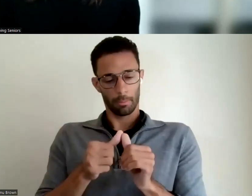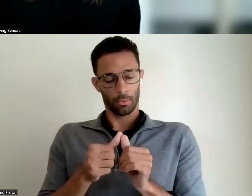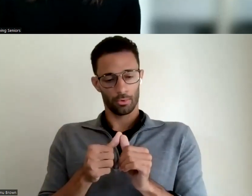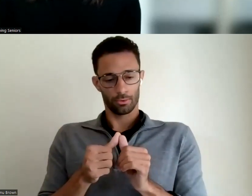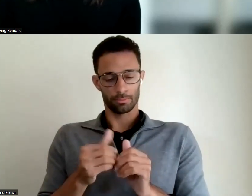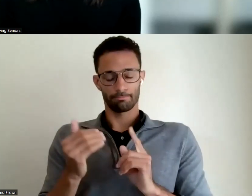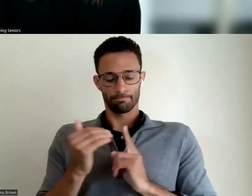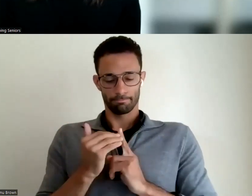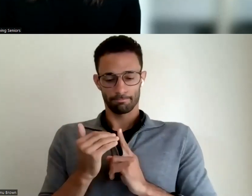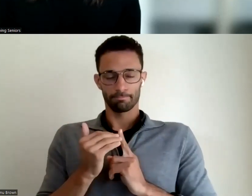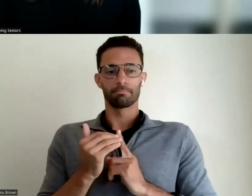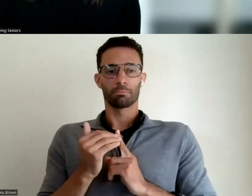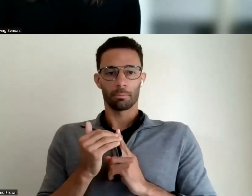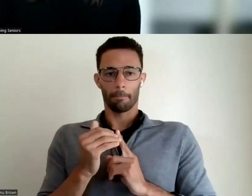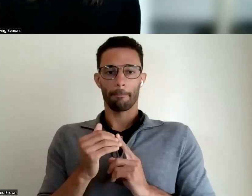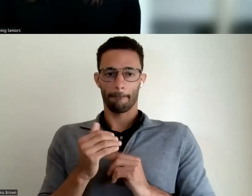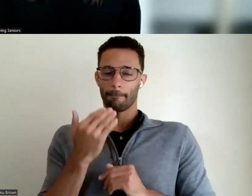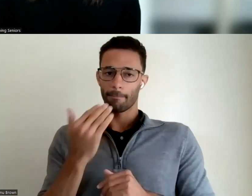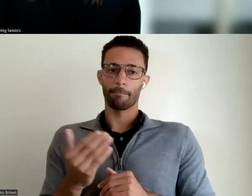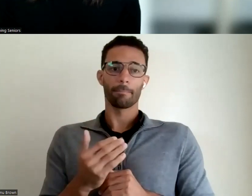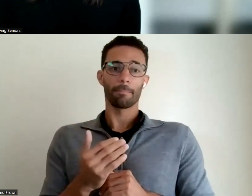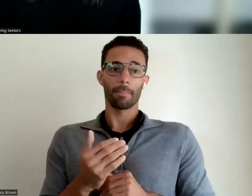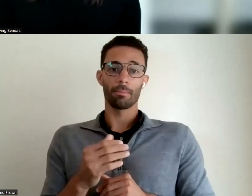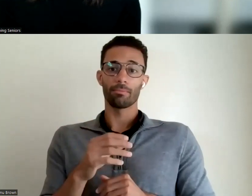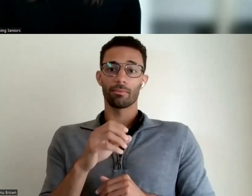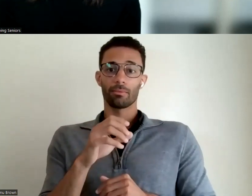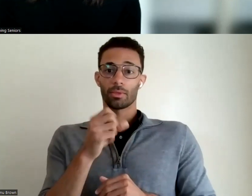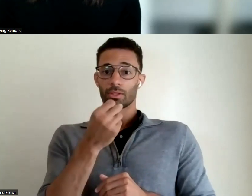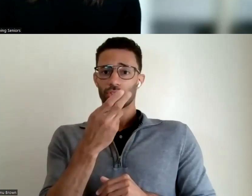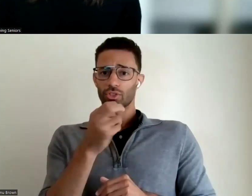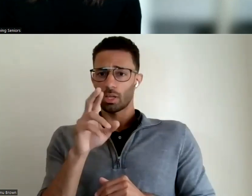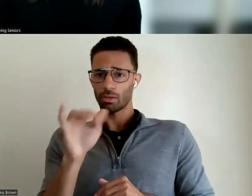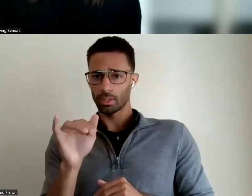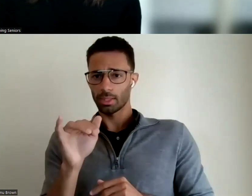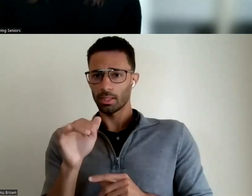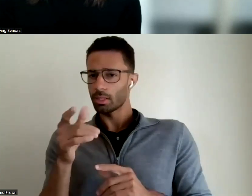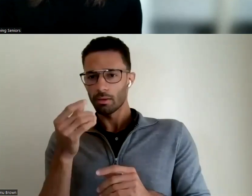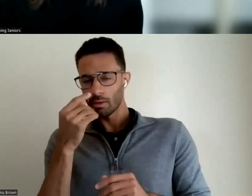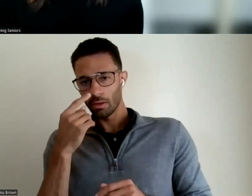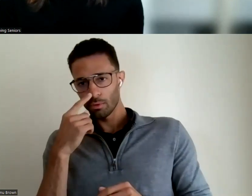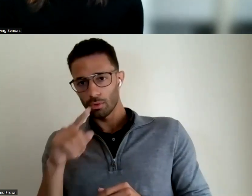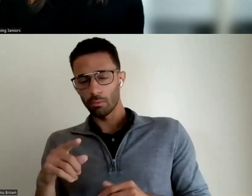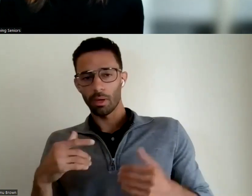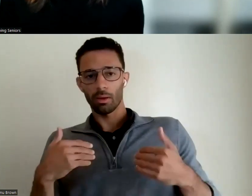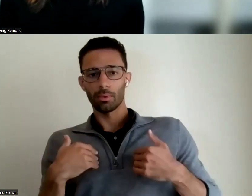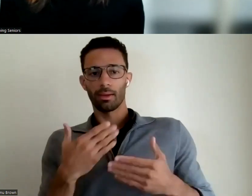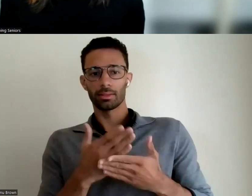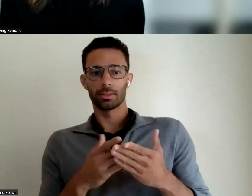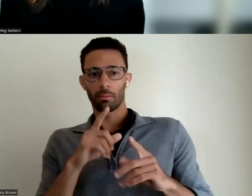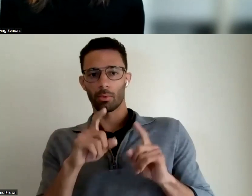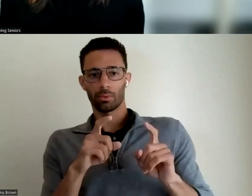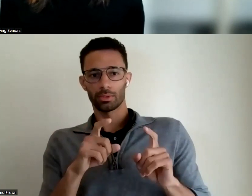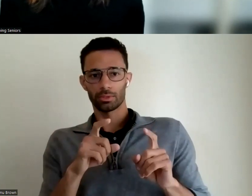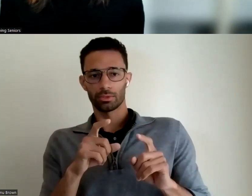strong reminder. Sherry and Jeannie, if you don't mind, we did have a couple of questions from Tani Macedo from the